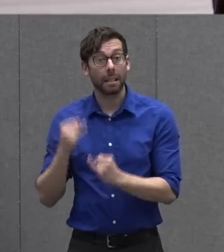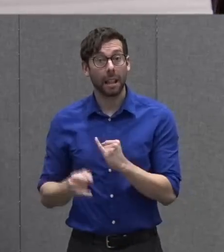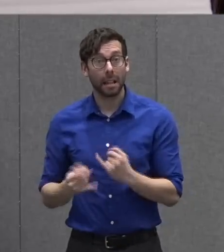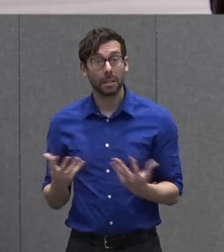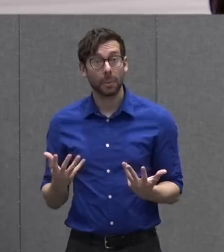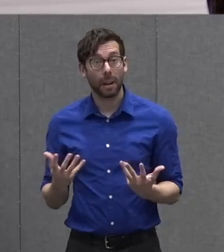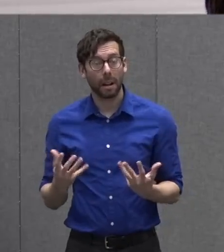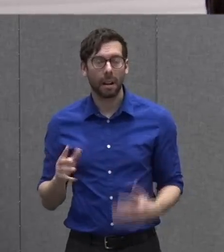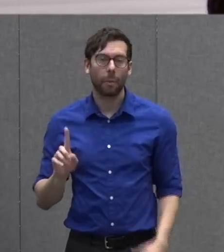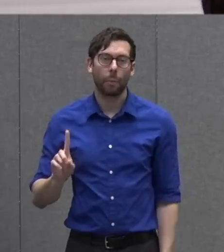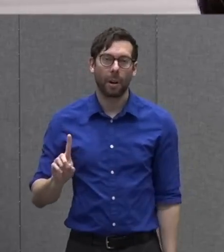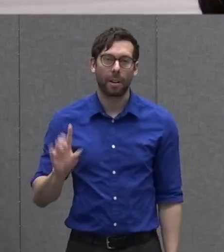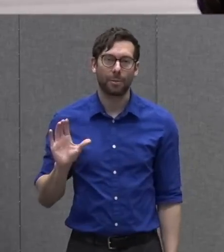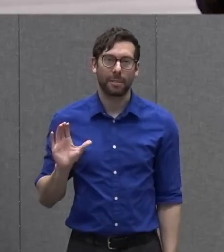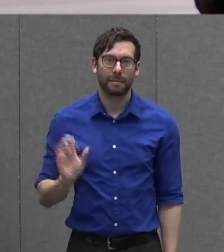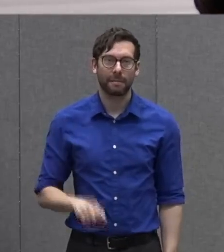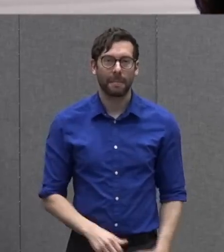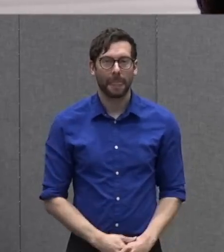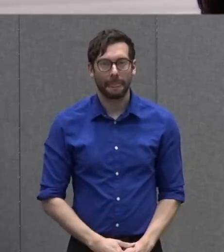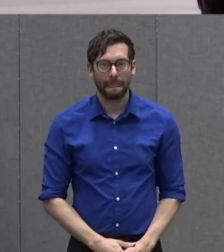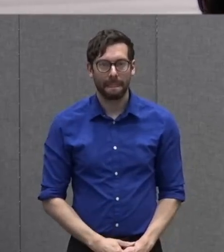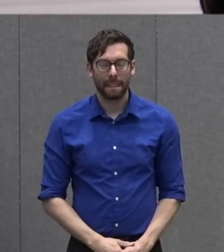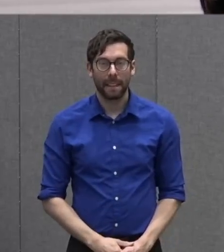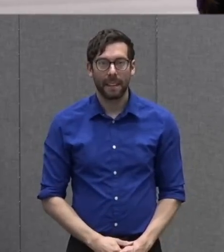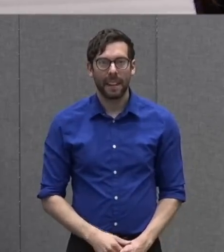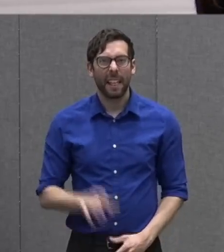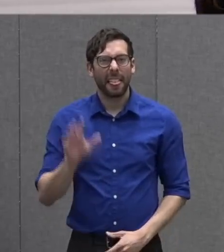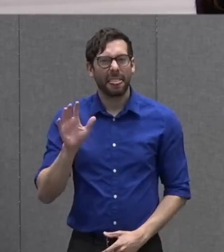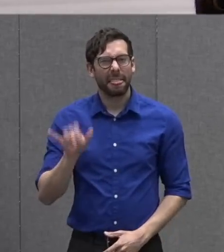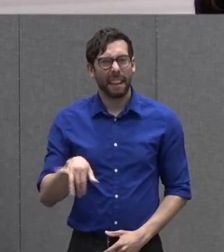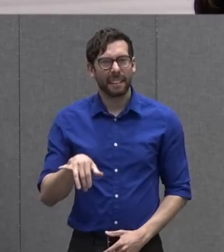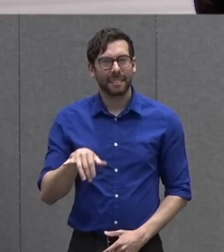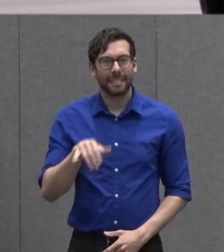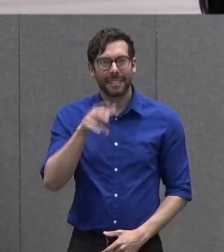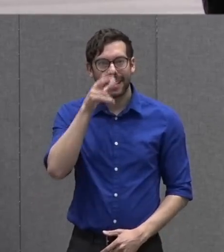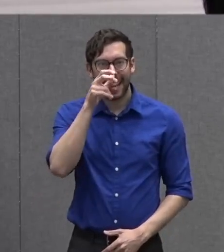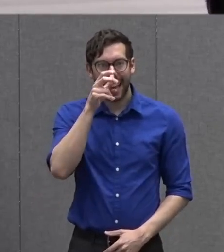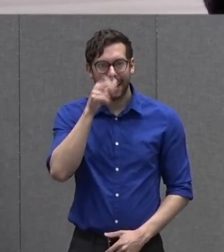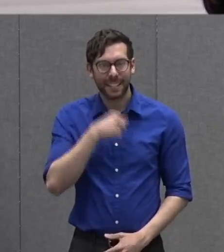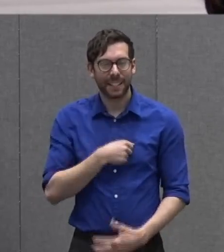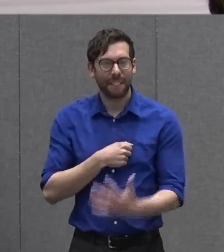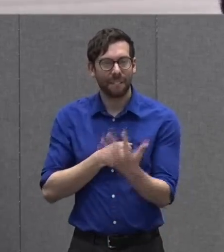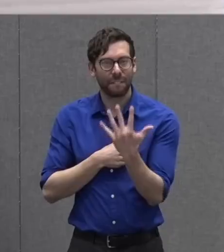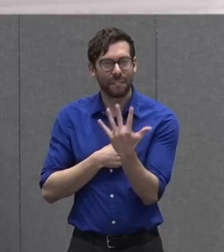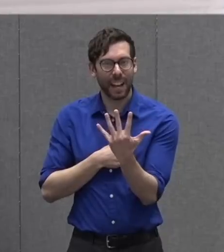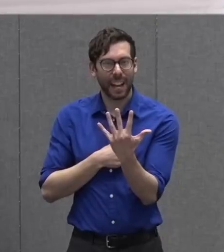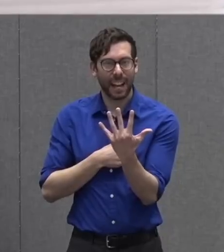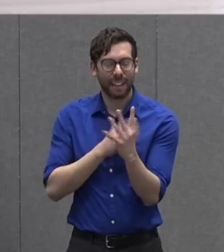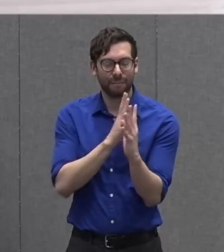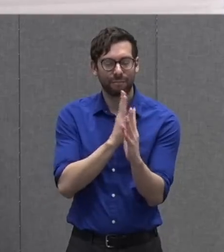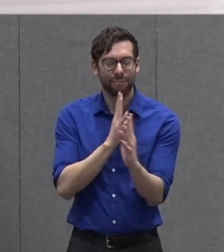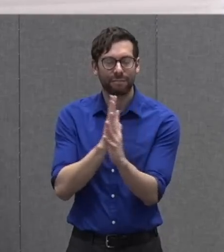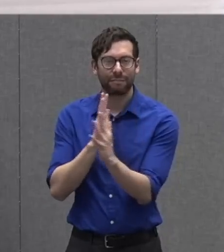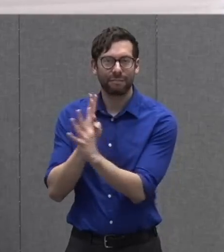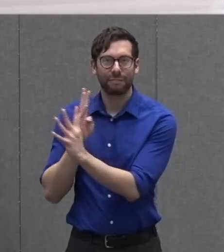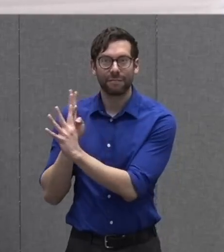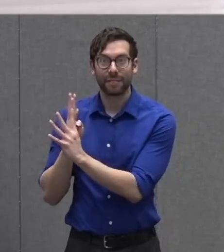100. So that's how they went marching in 5 rows of 20. Here's my